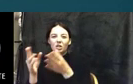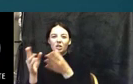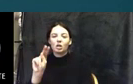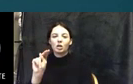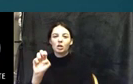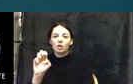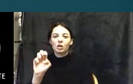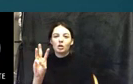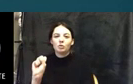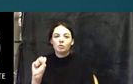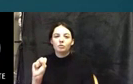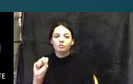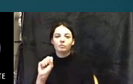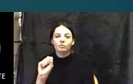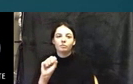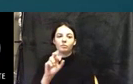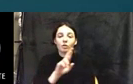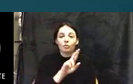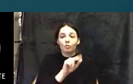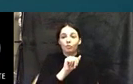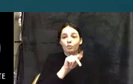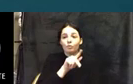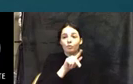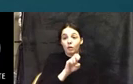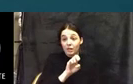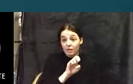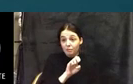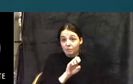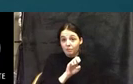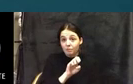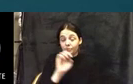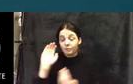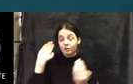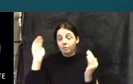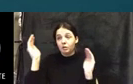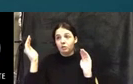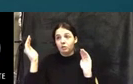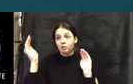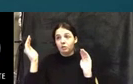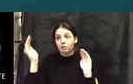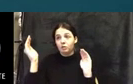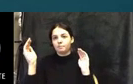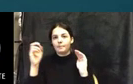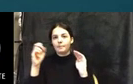versus sex with underage women and how different that lands.